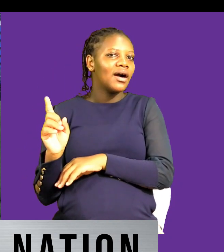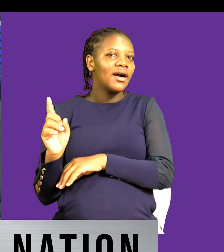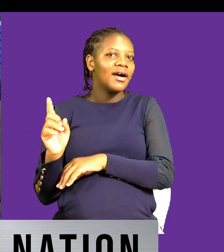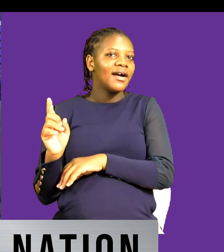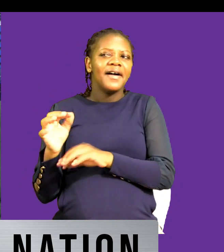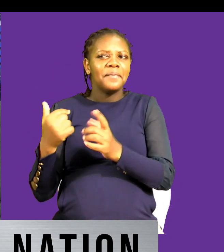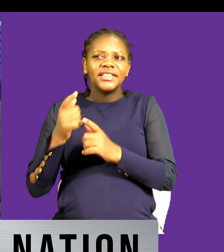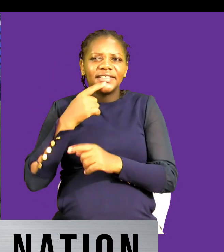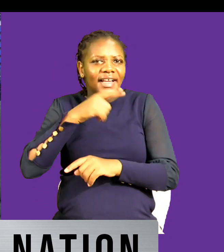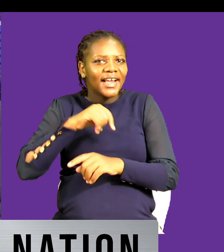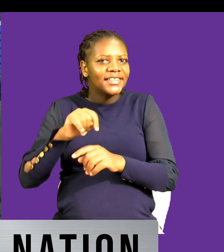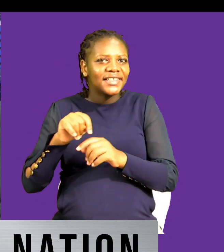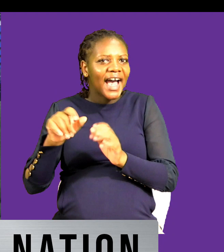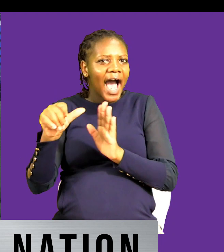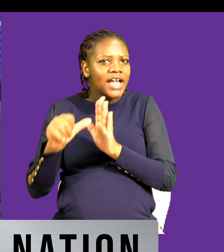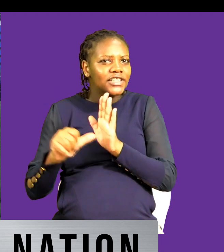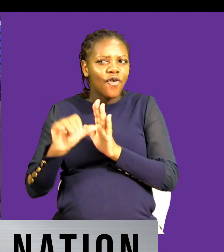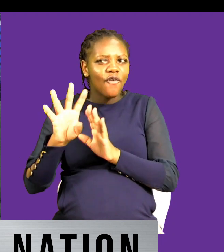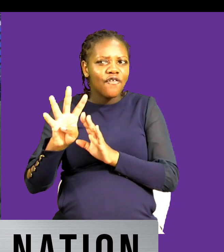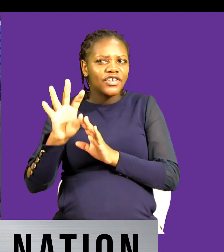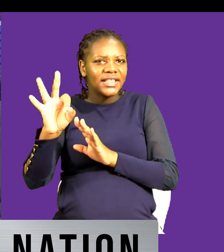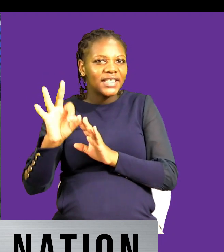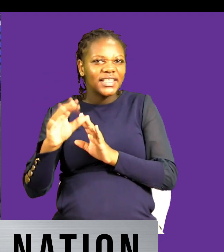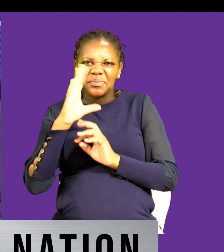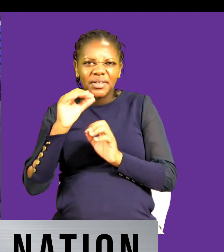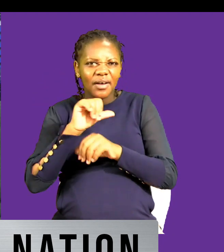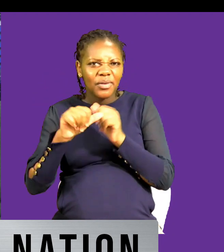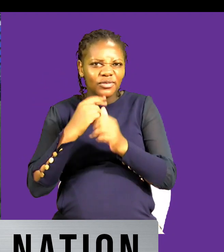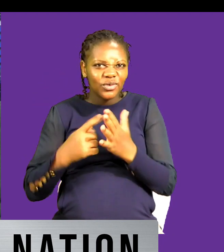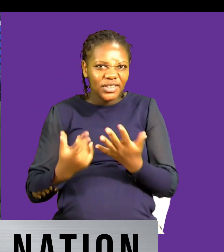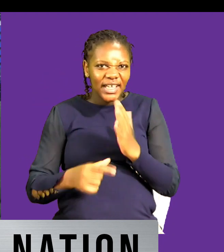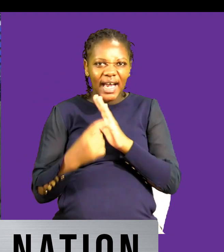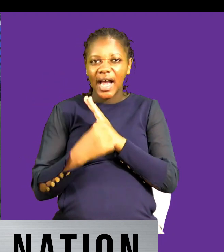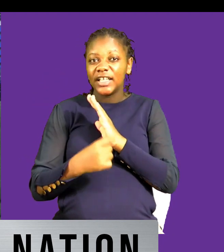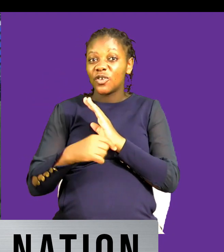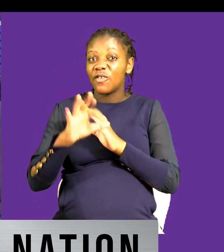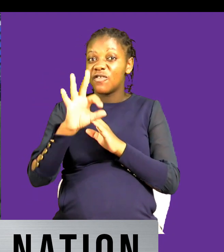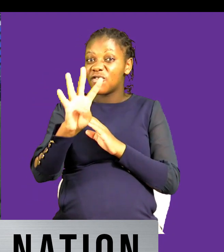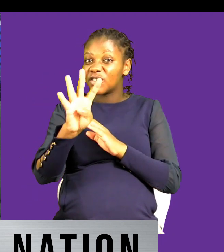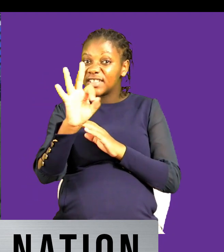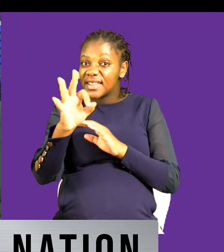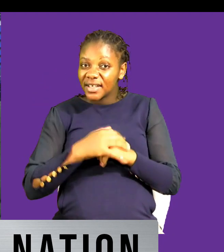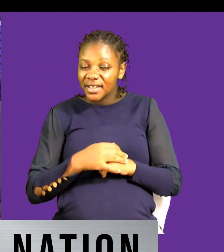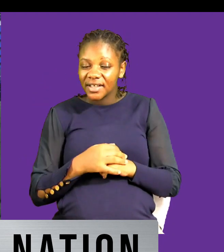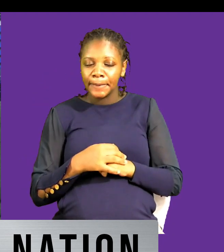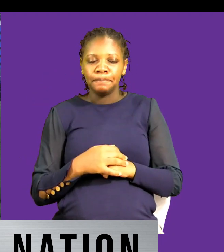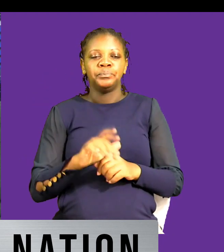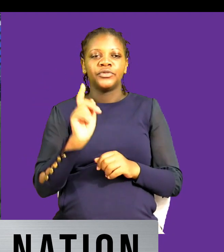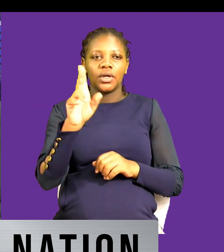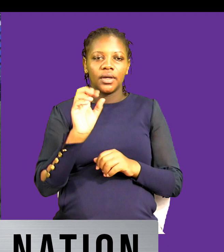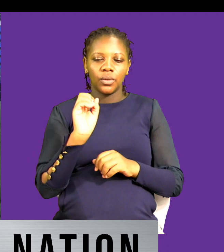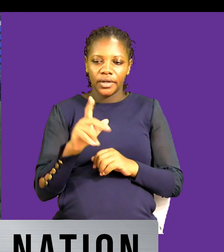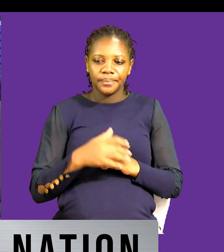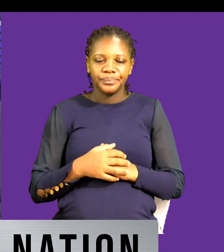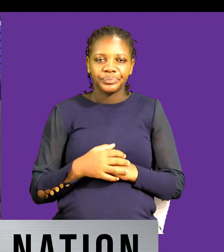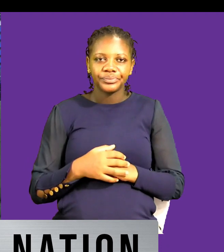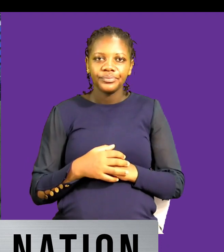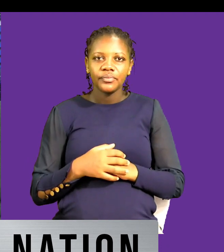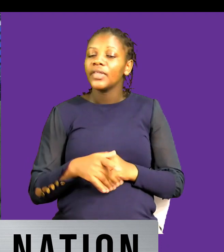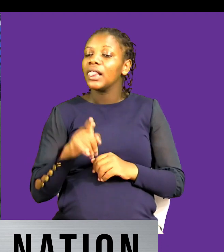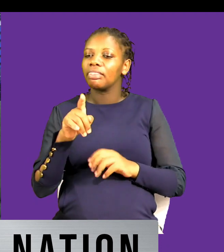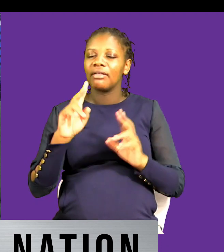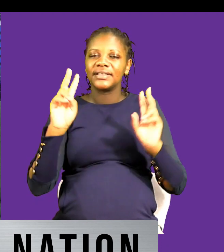Article 43 about? Article 43 talks about what we are saying that the people's it is an issue